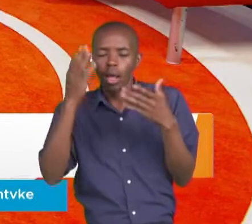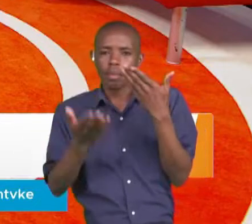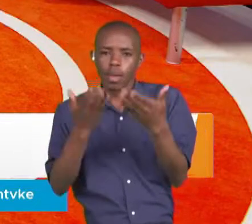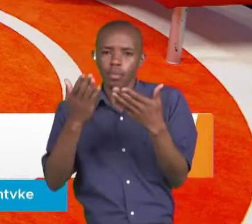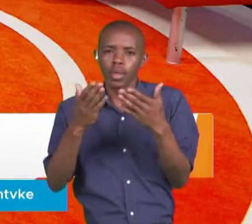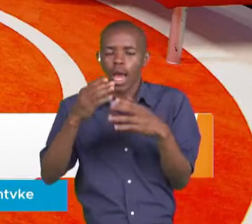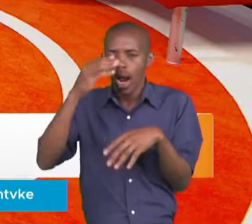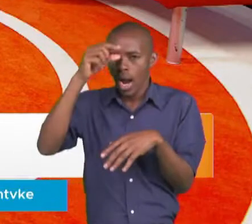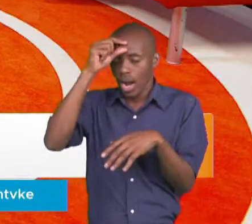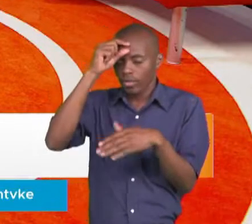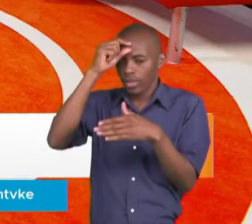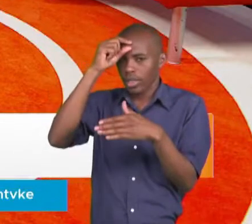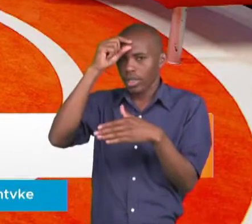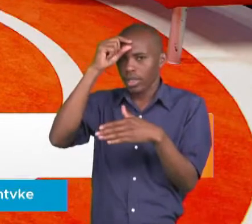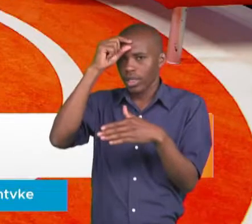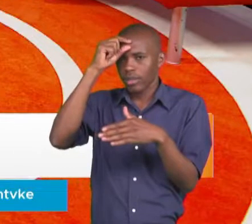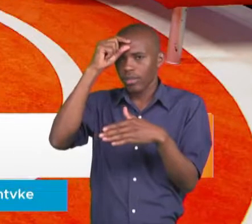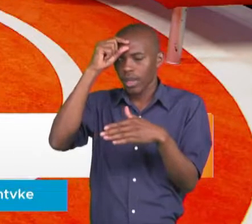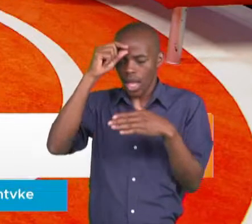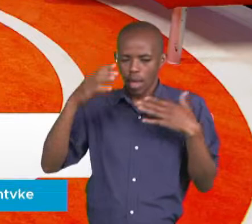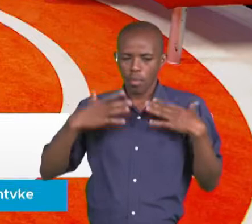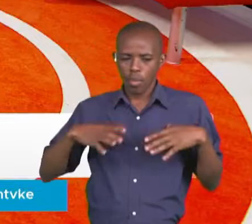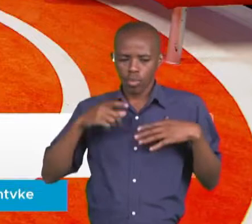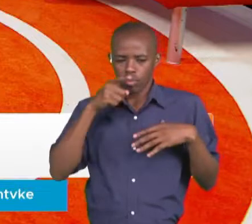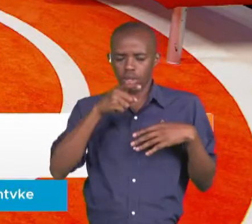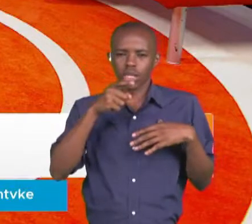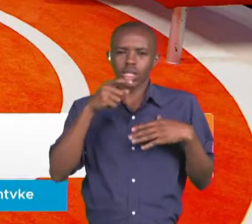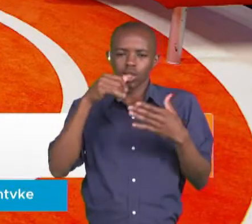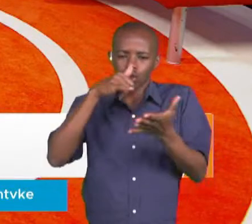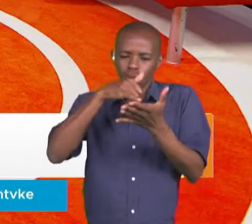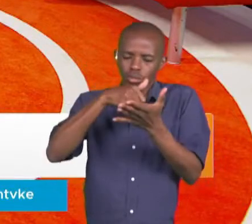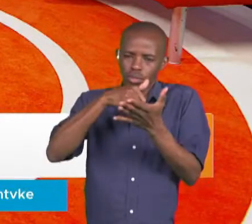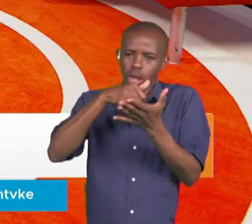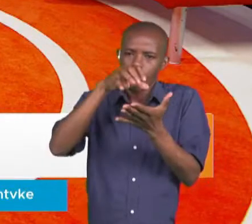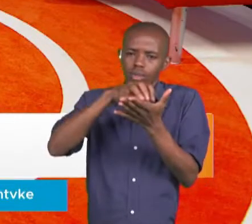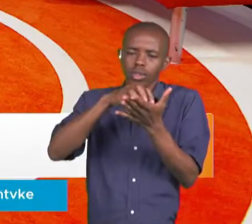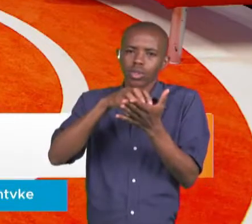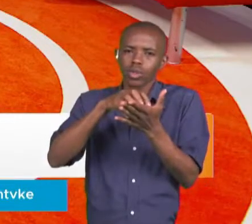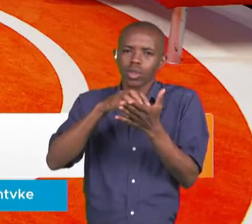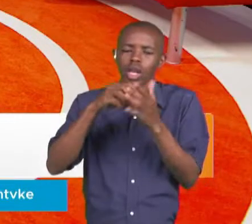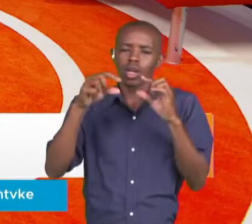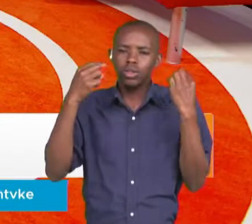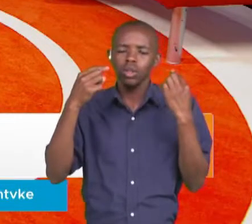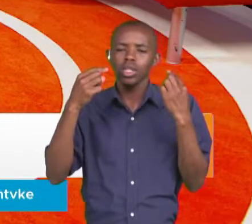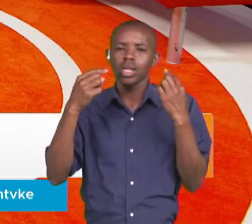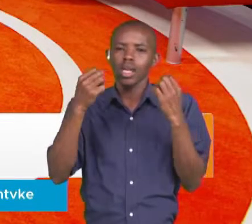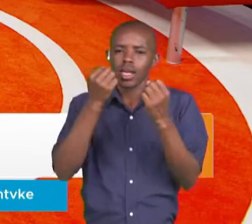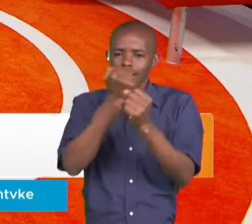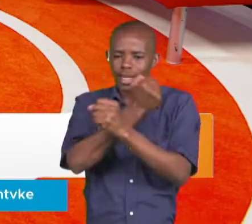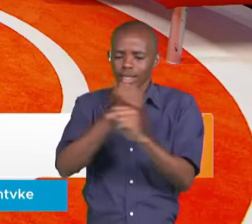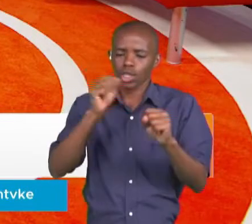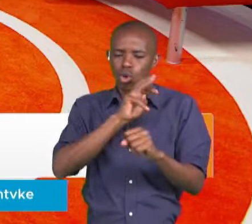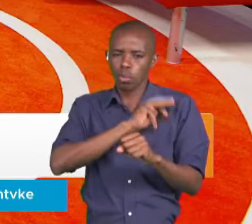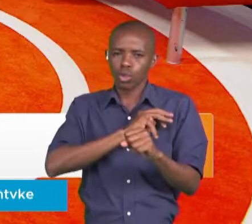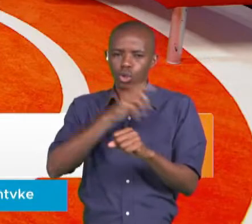some government traces in this situation. But look at the hostage rescue mission. Do you think we have